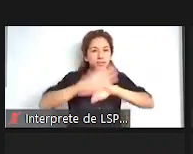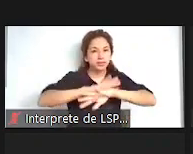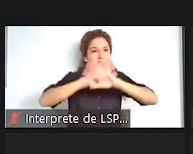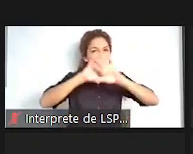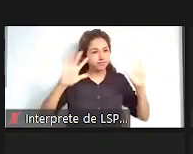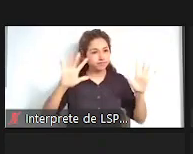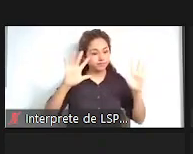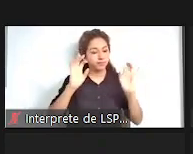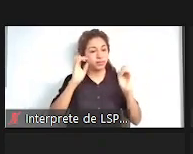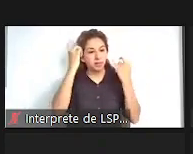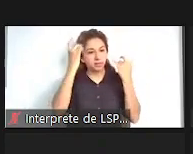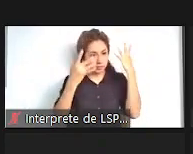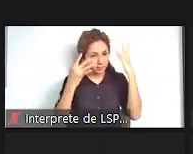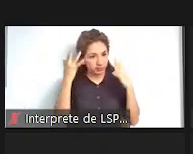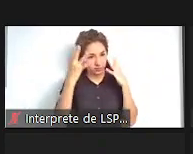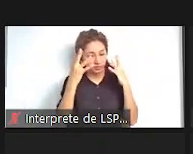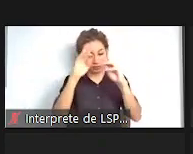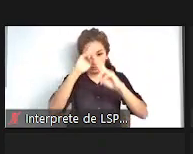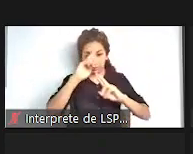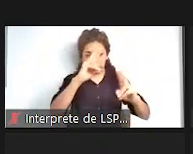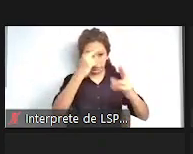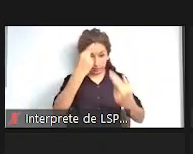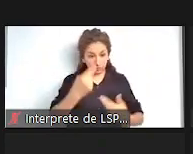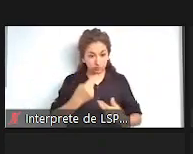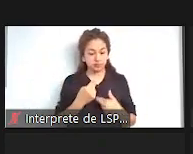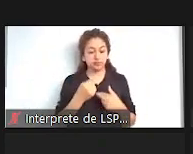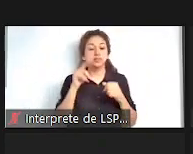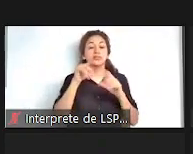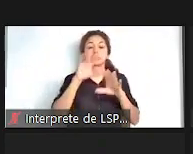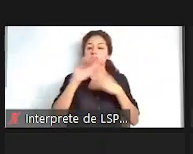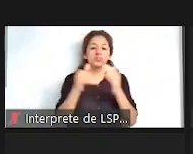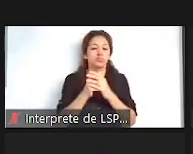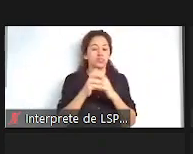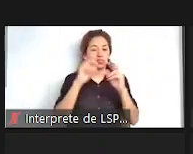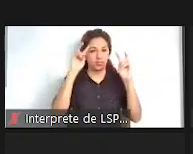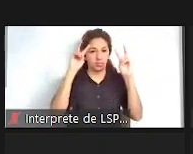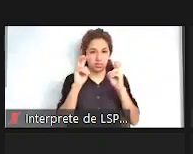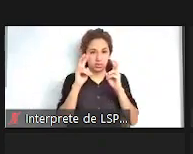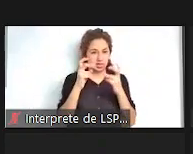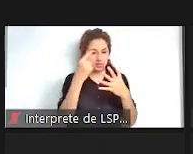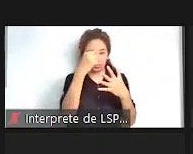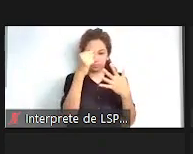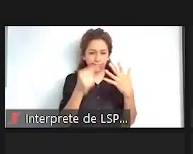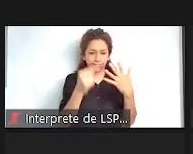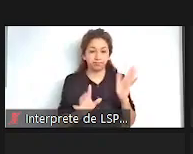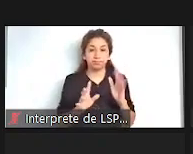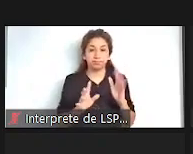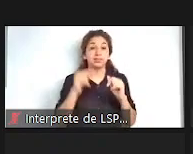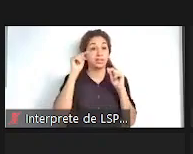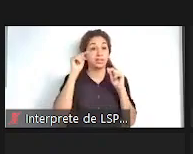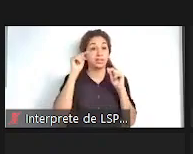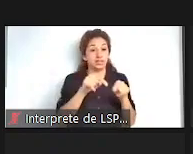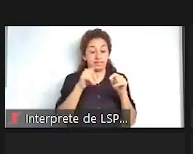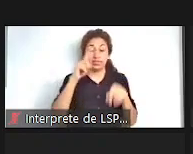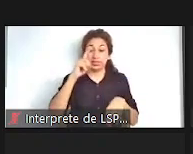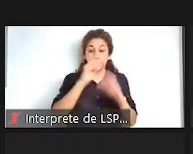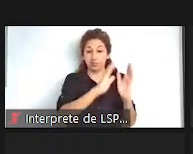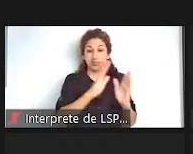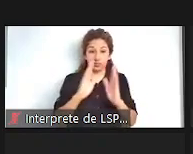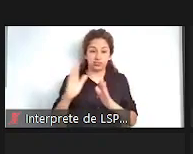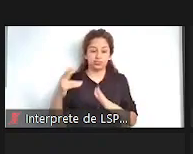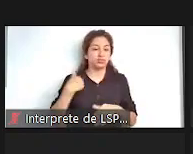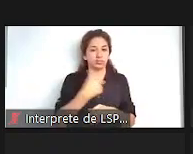reflexive and respectful uh a different and diverse opposition to this